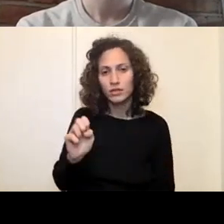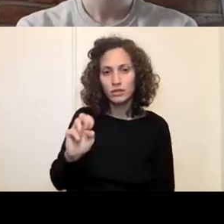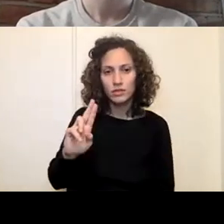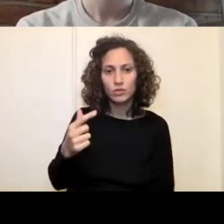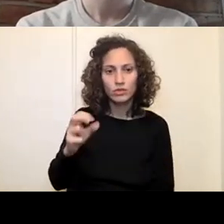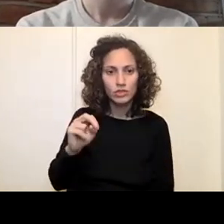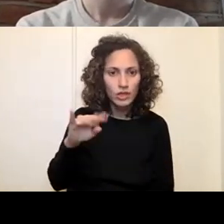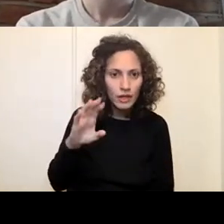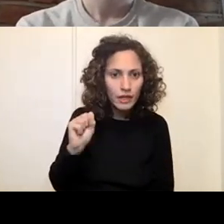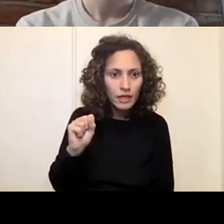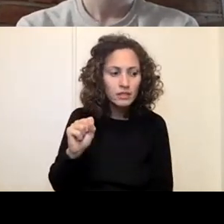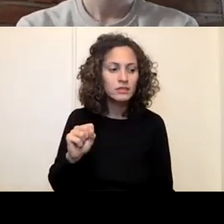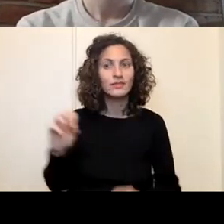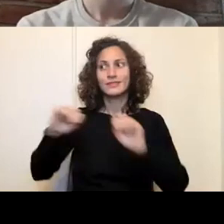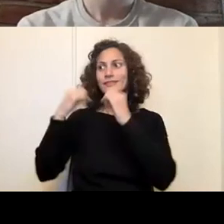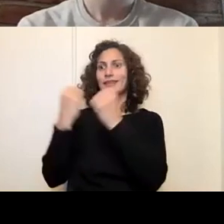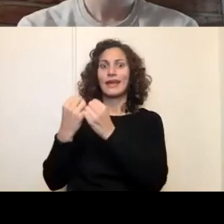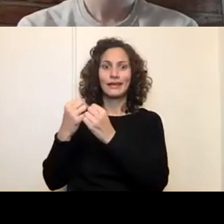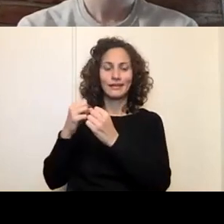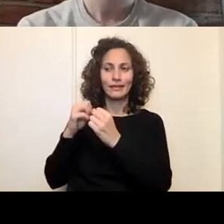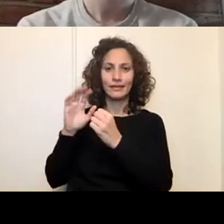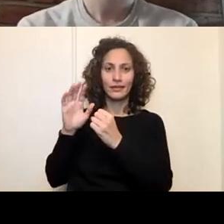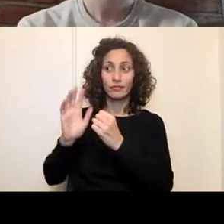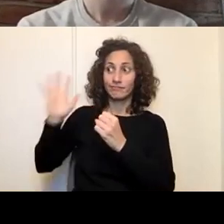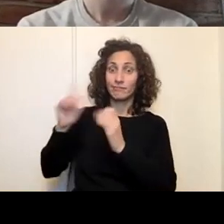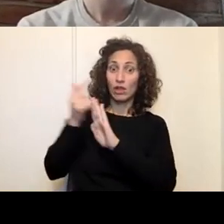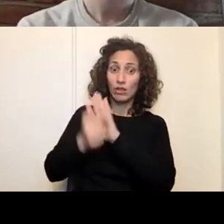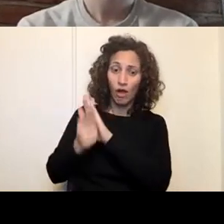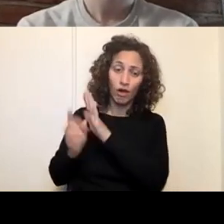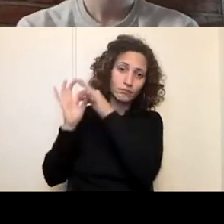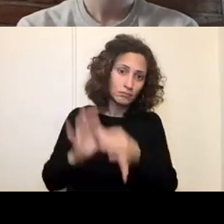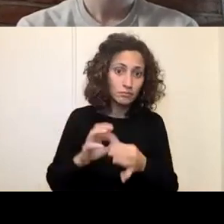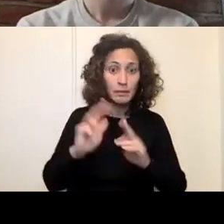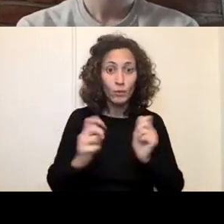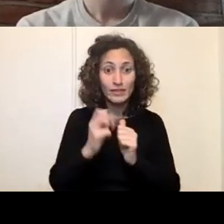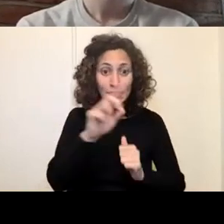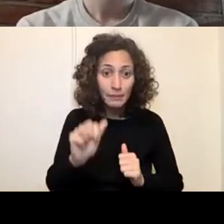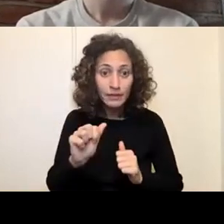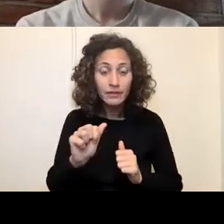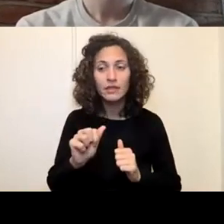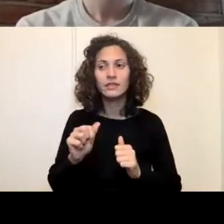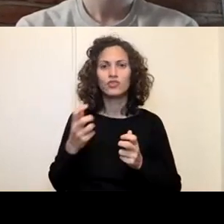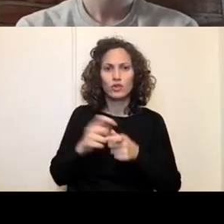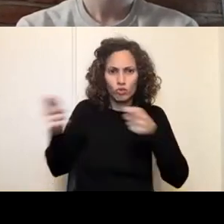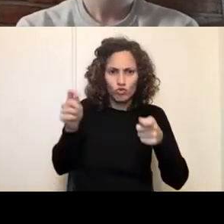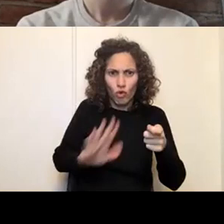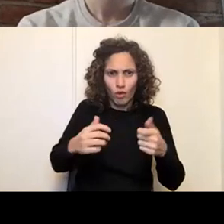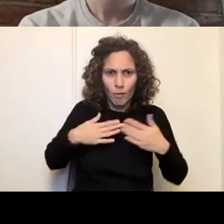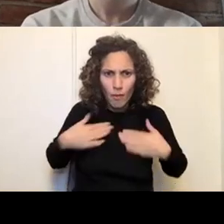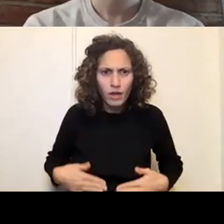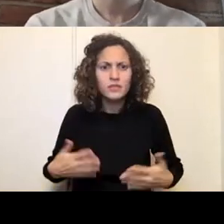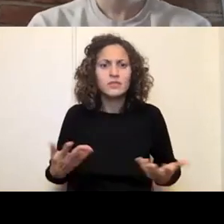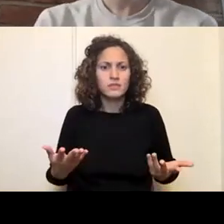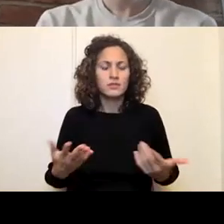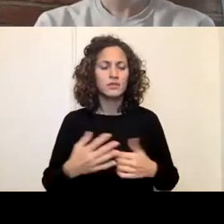societies, all the laws that they had around people with disabilities and controlling their bodies so